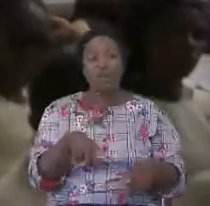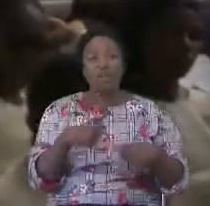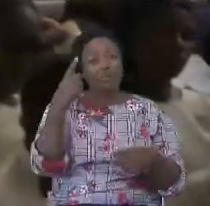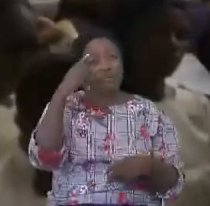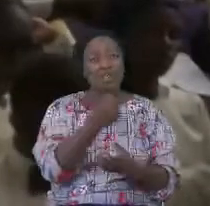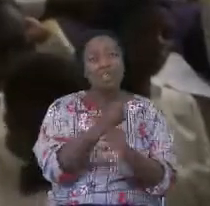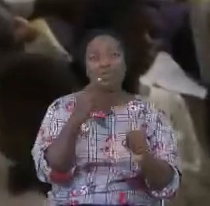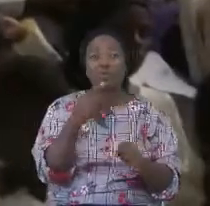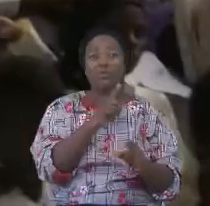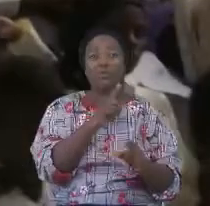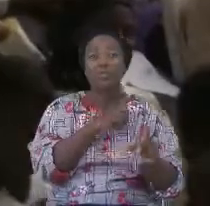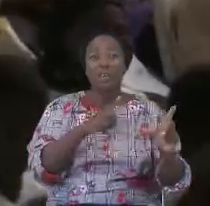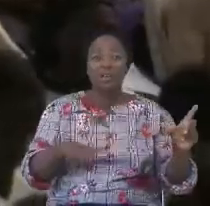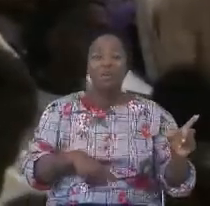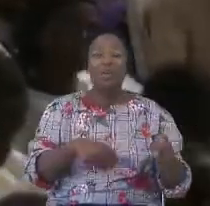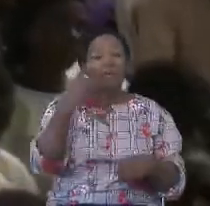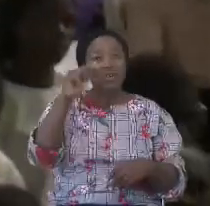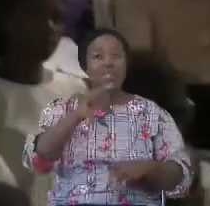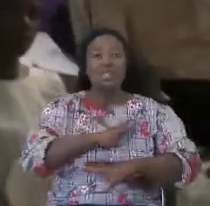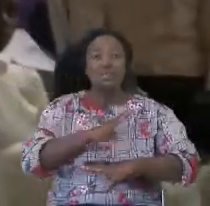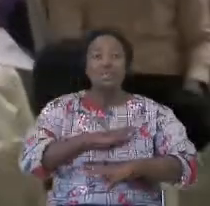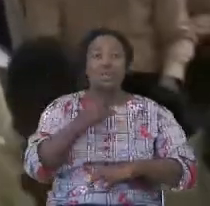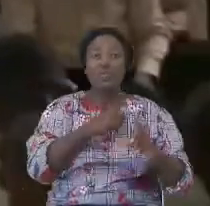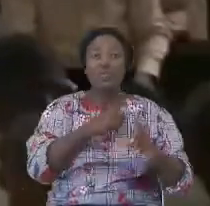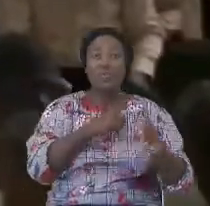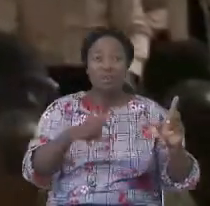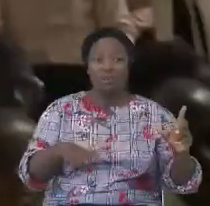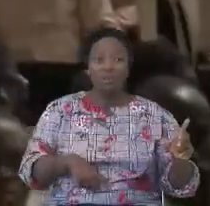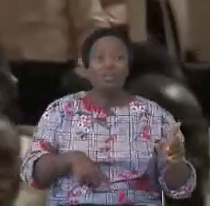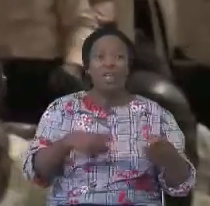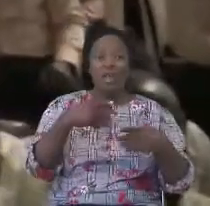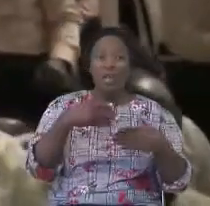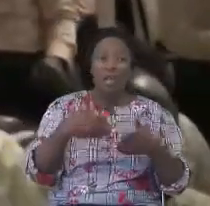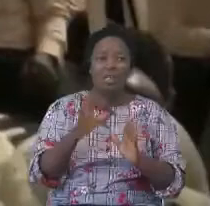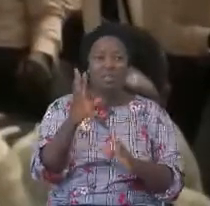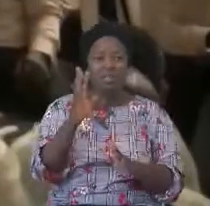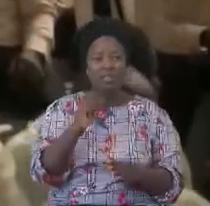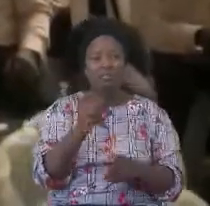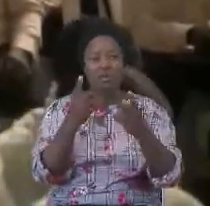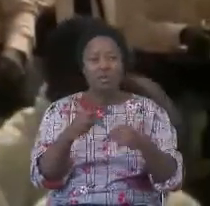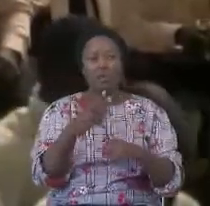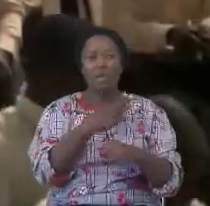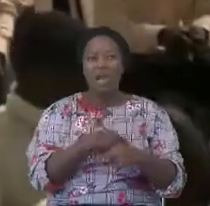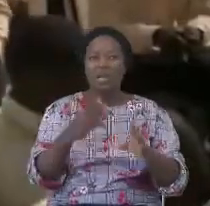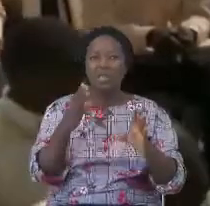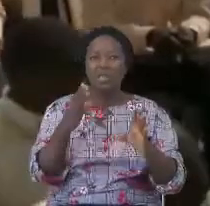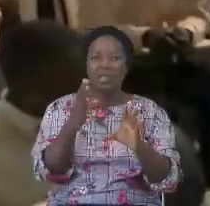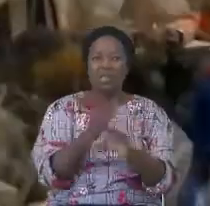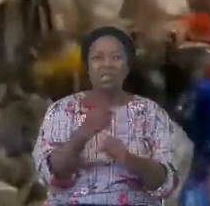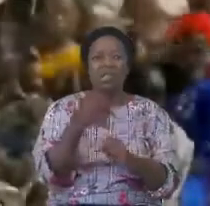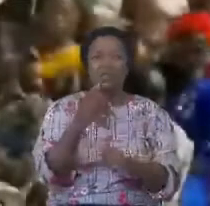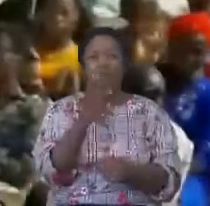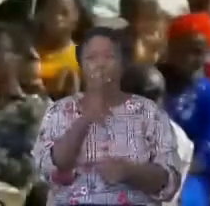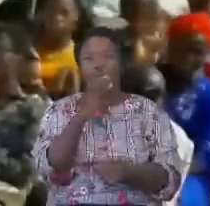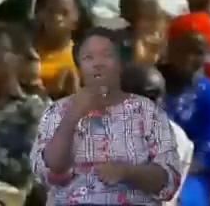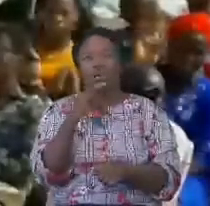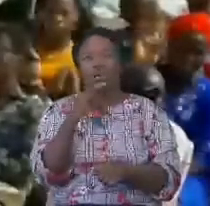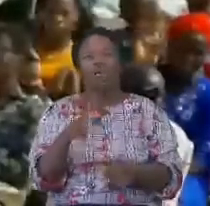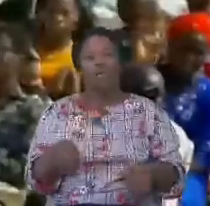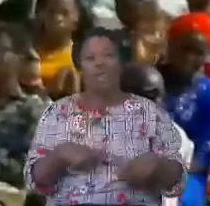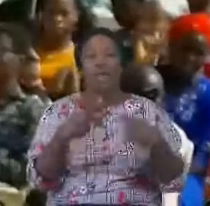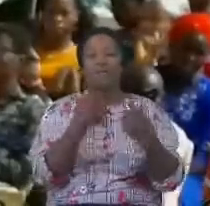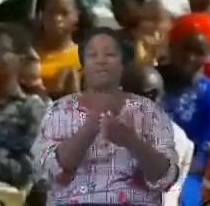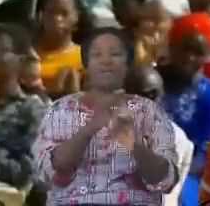Whosoever is thirsty for the water of life, for the salvation of the Lord, for the satisfaction of the Lord, let